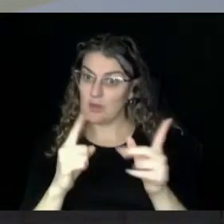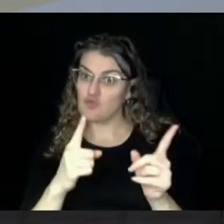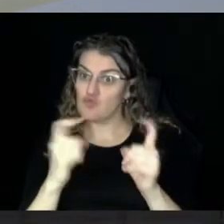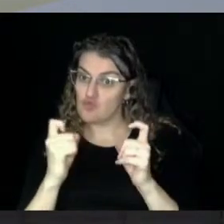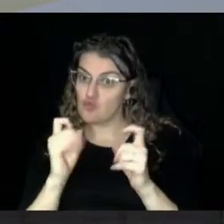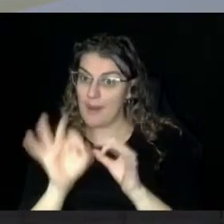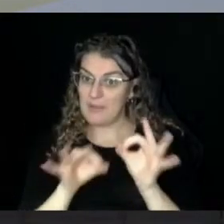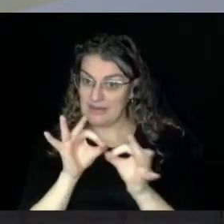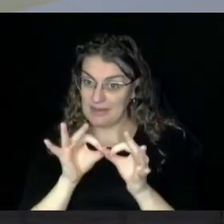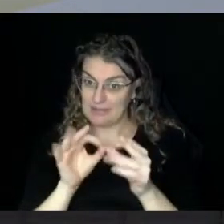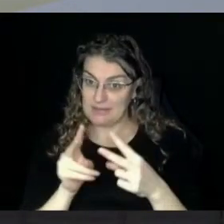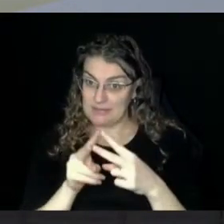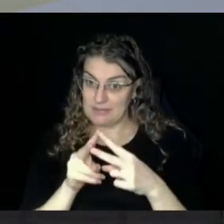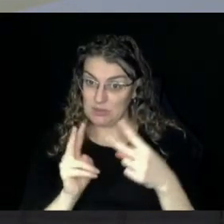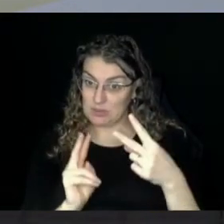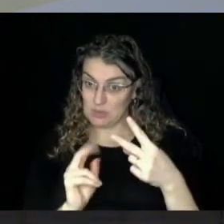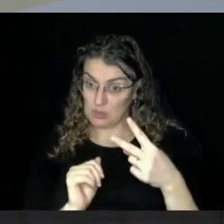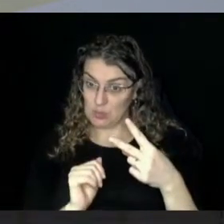test.